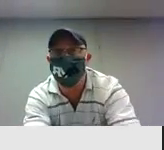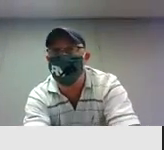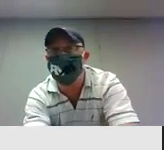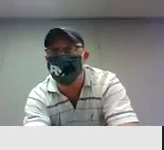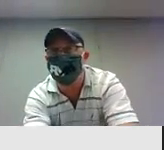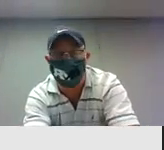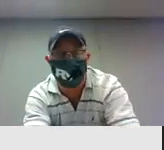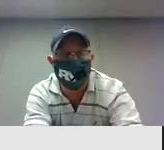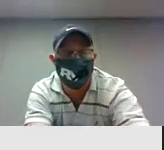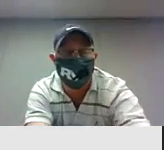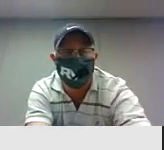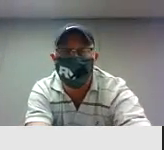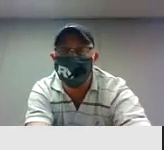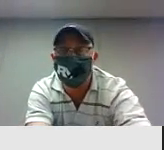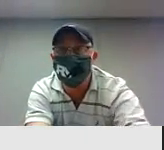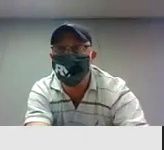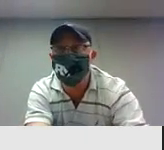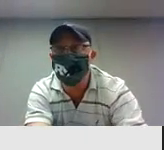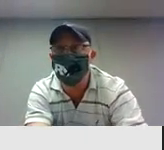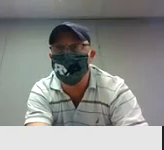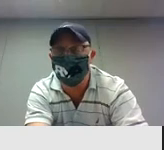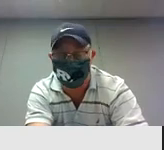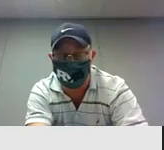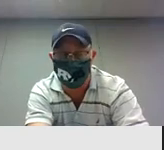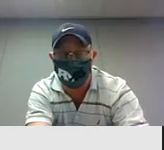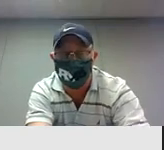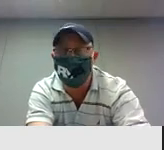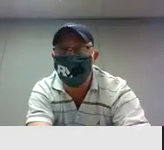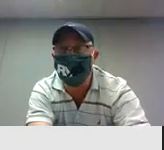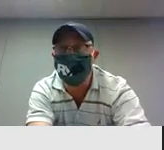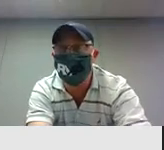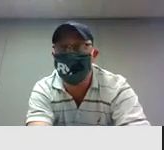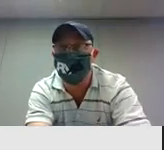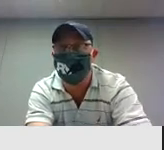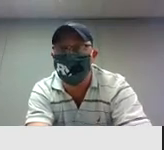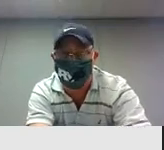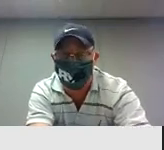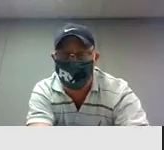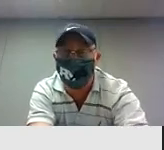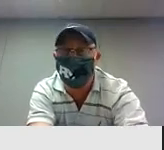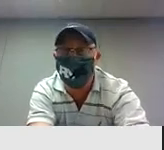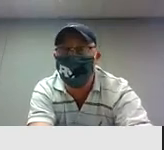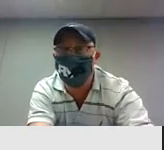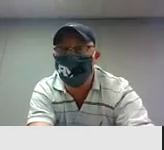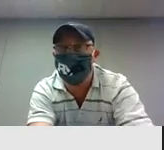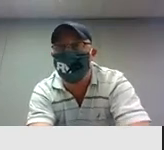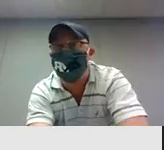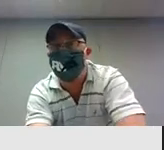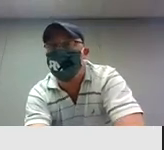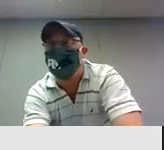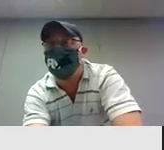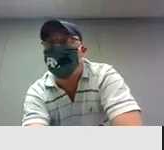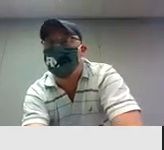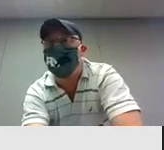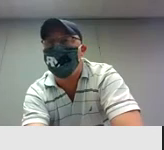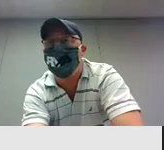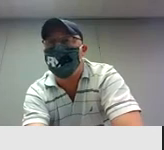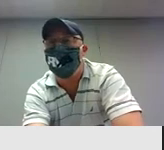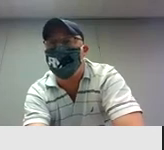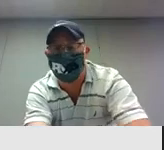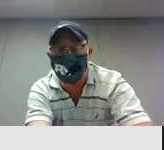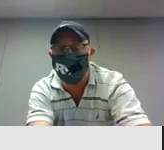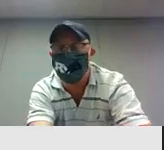computer. And we don't expect you to wear your mask when you're signing. We know that you need to take it off to do your job, that's fine. And then